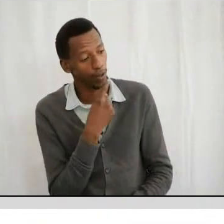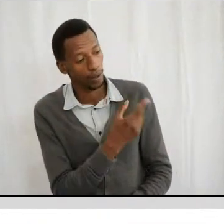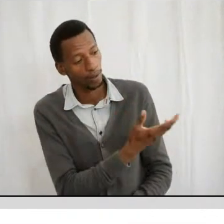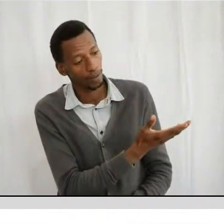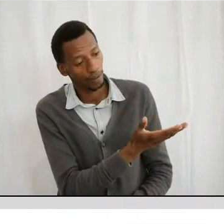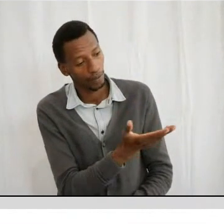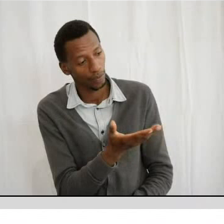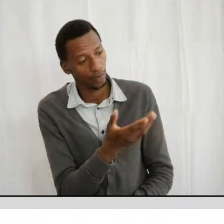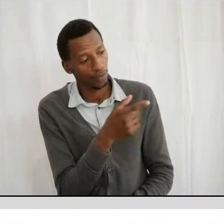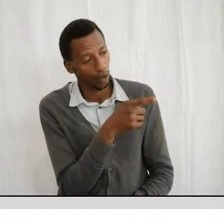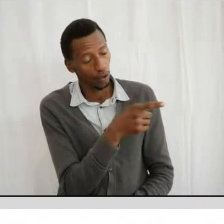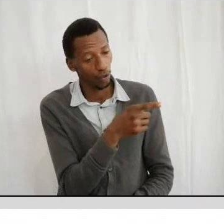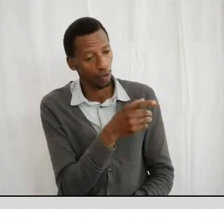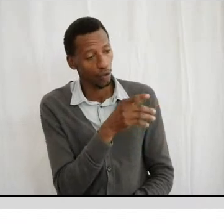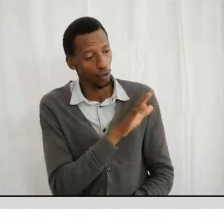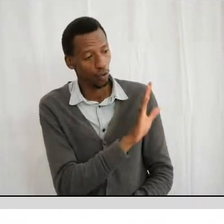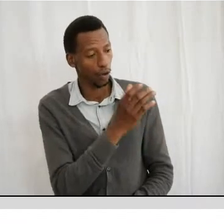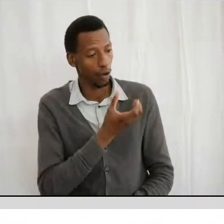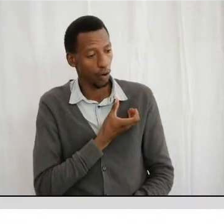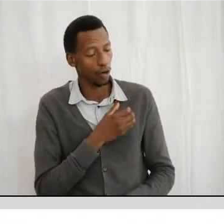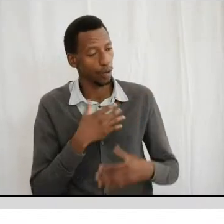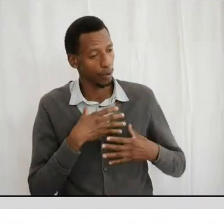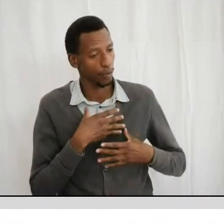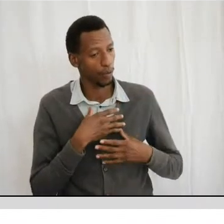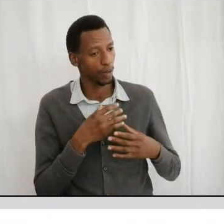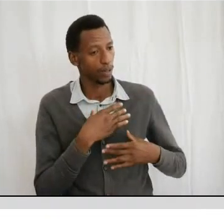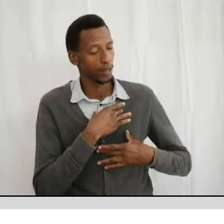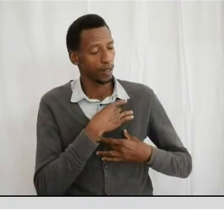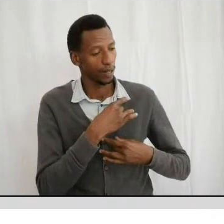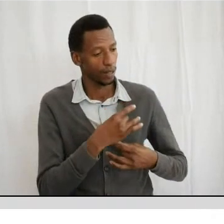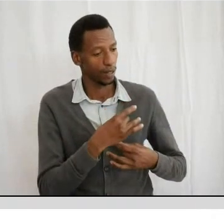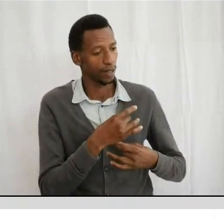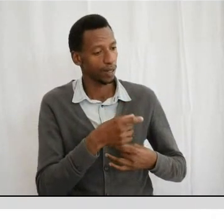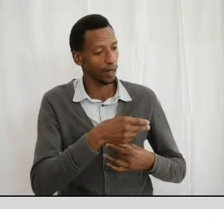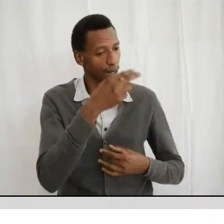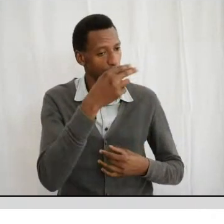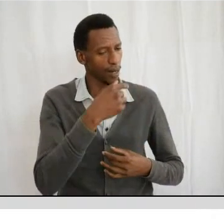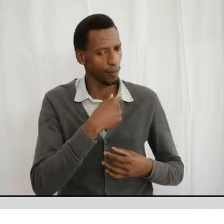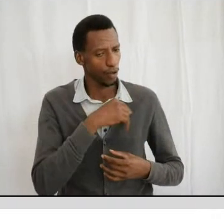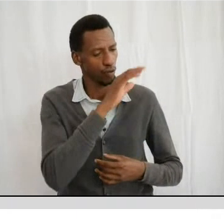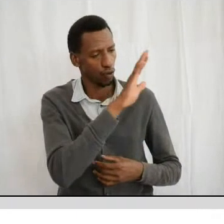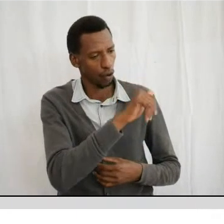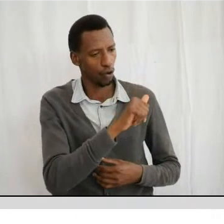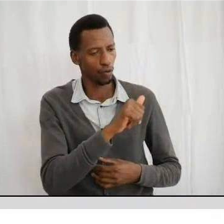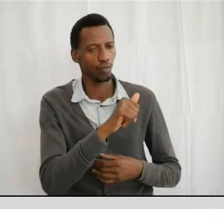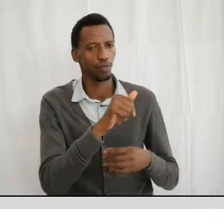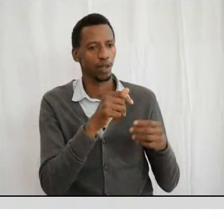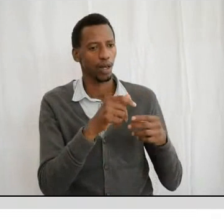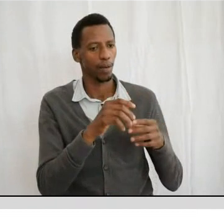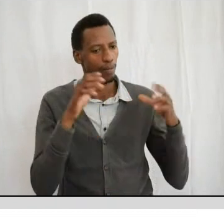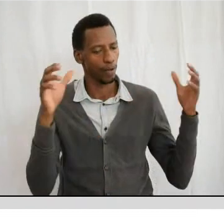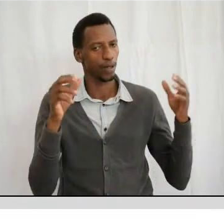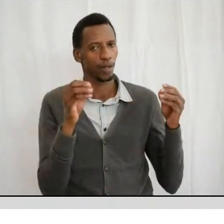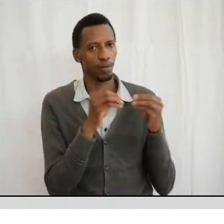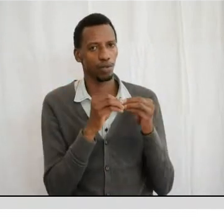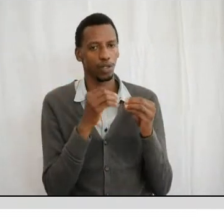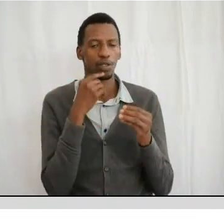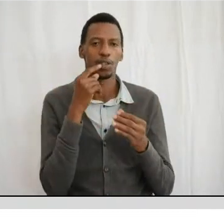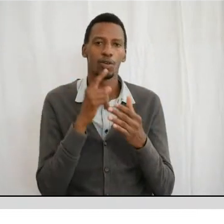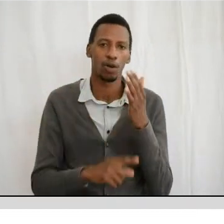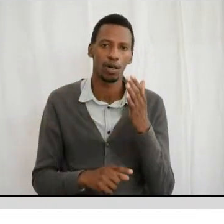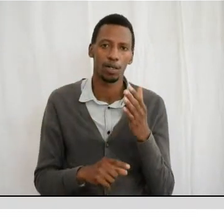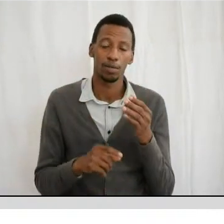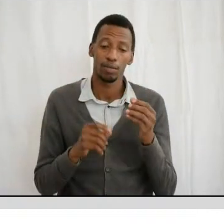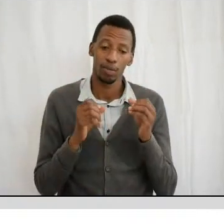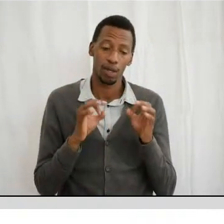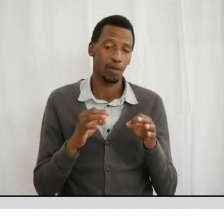own people interest. So I called together a large meeting to deal with them and said, as far as